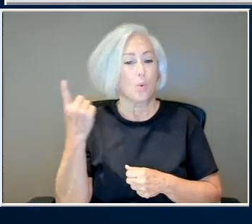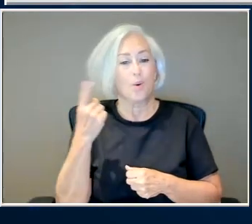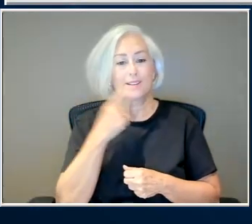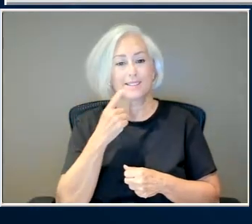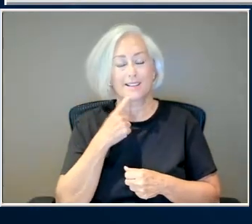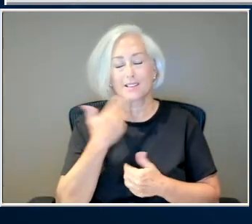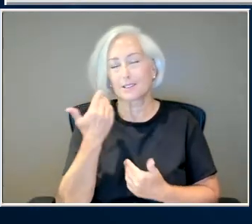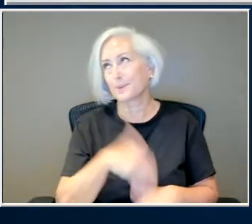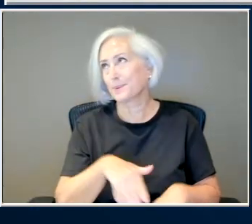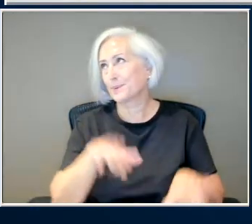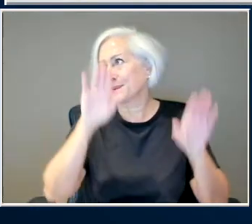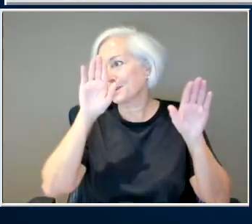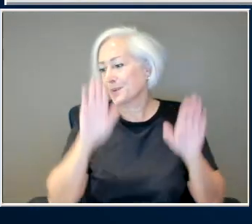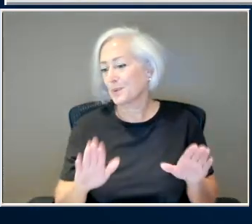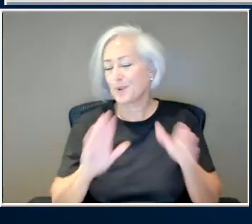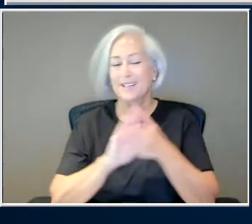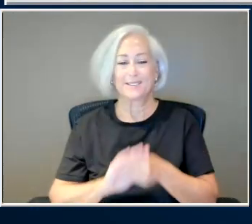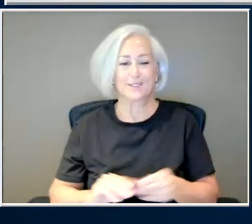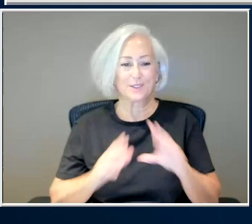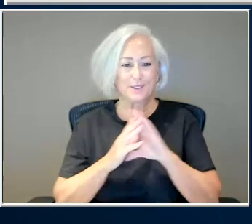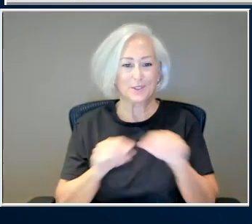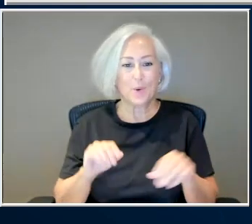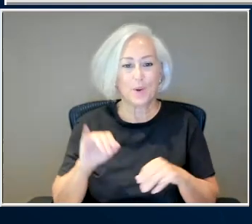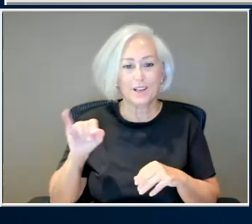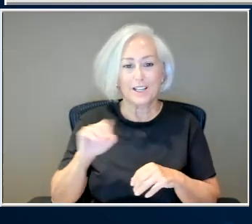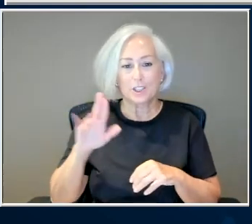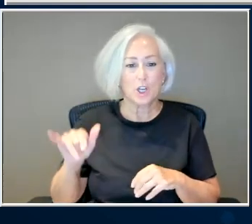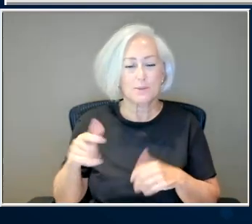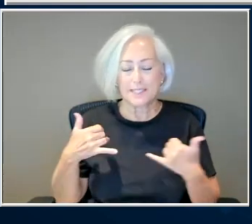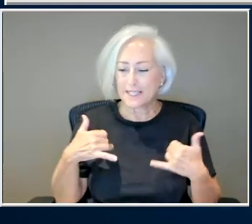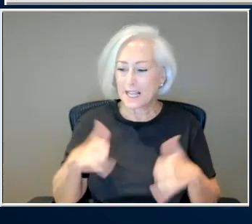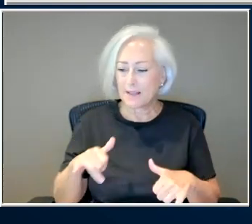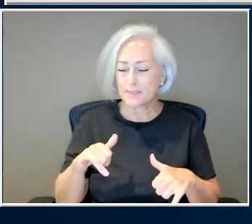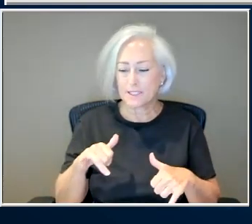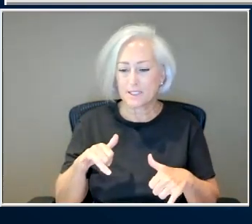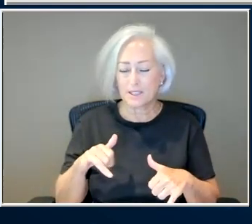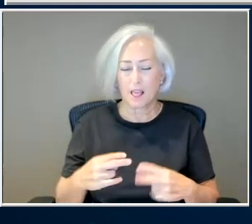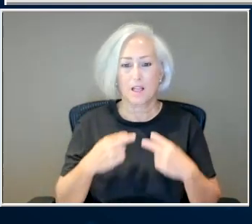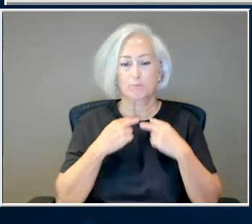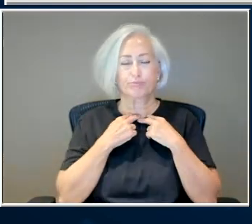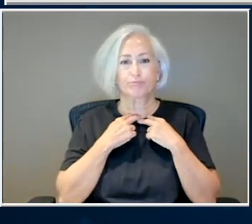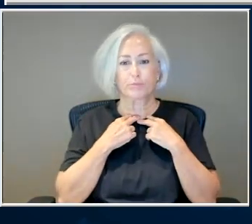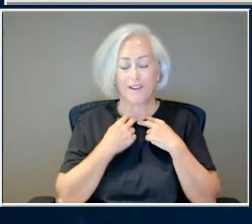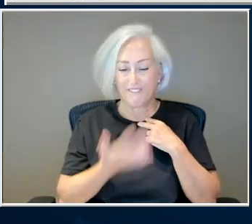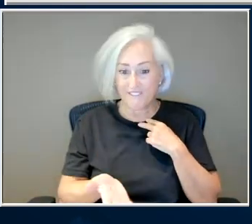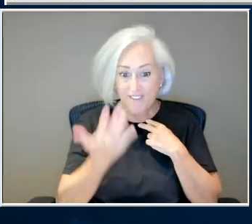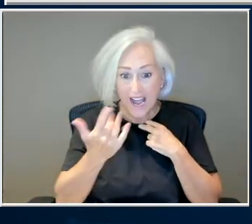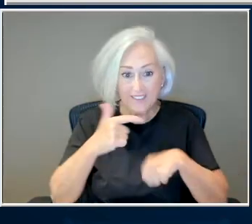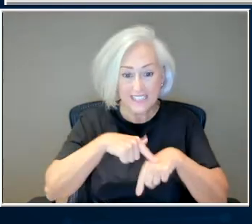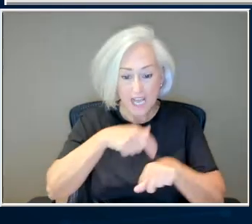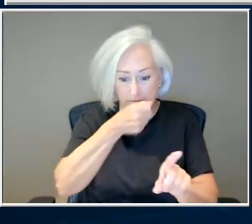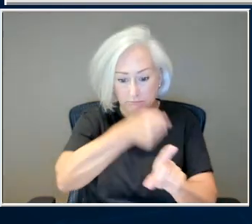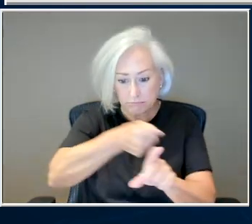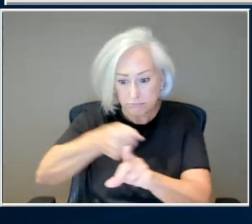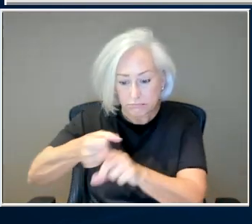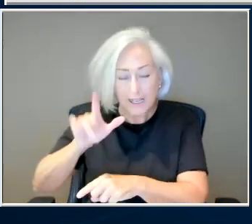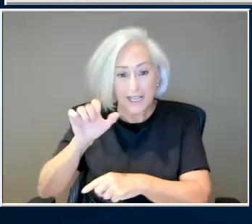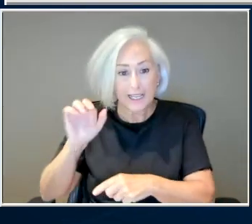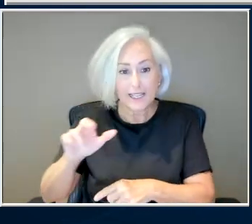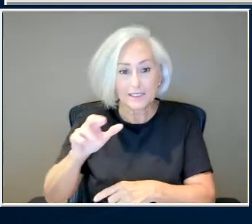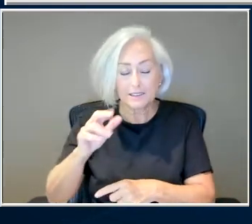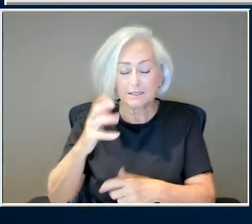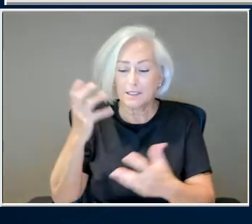story. Jeremy says, I'm still stuck on the concept of dealing with cancer 5 times. Holy cow. Just wanted to praise your fortitude